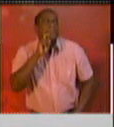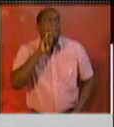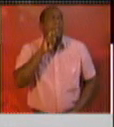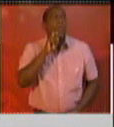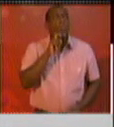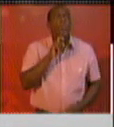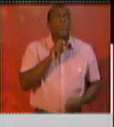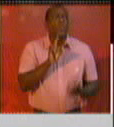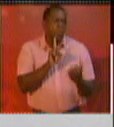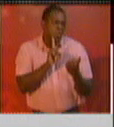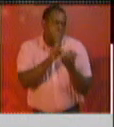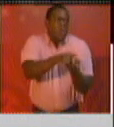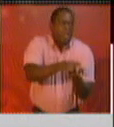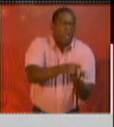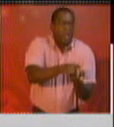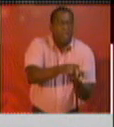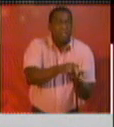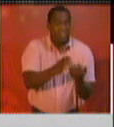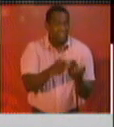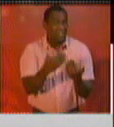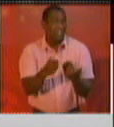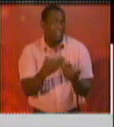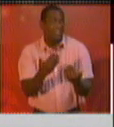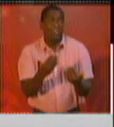behavior. Next slide, please.